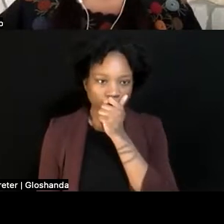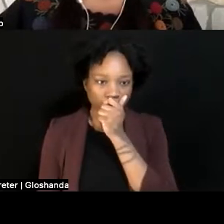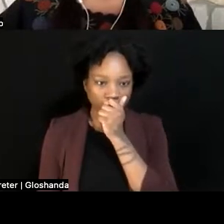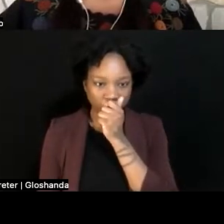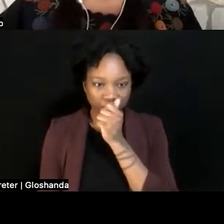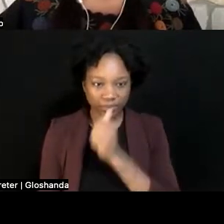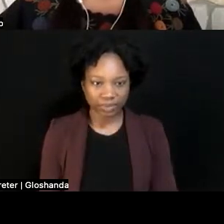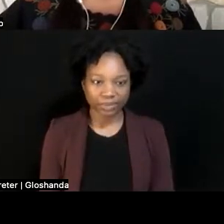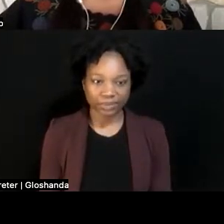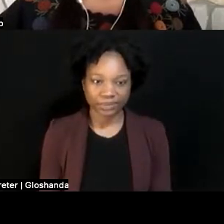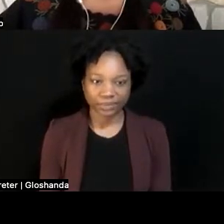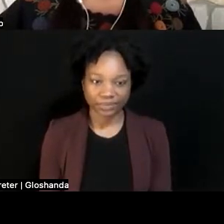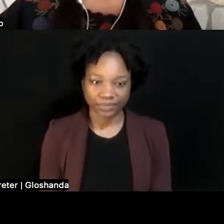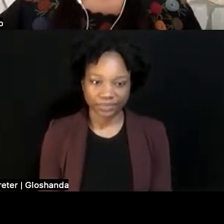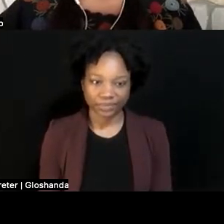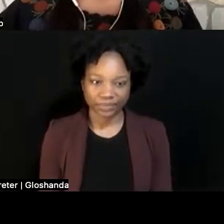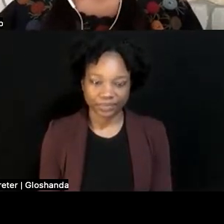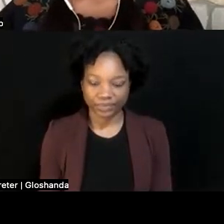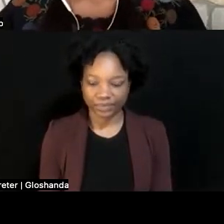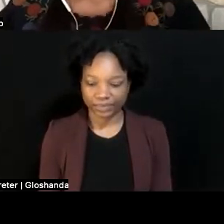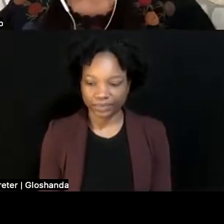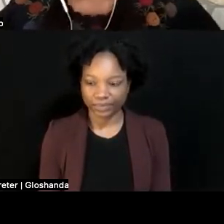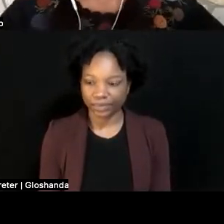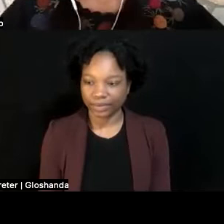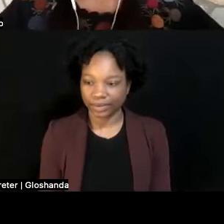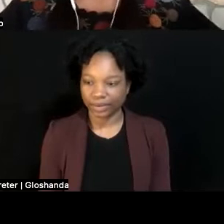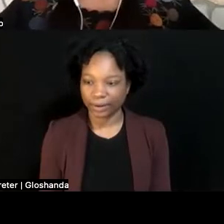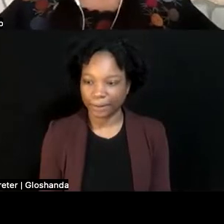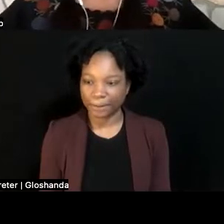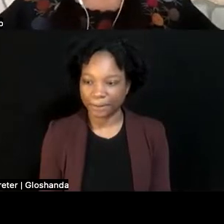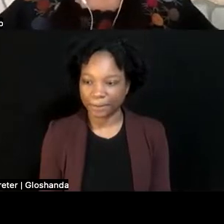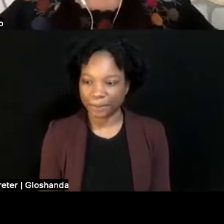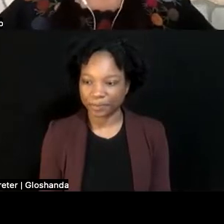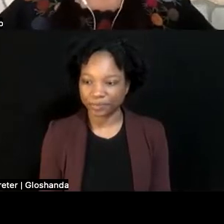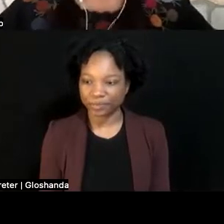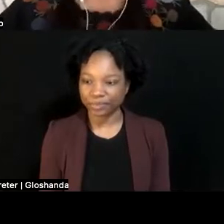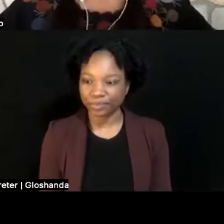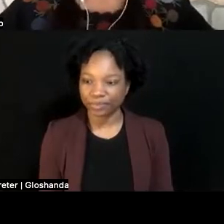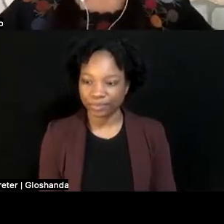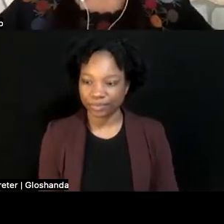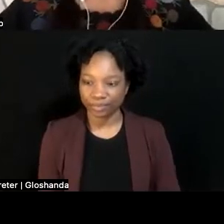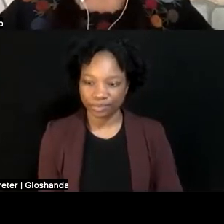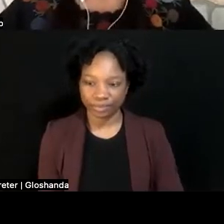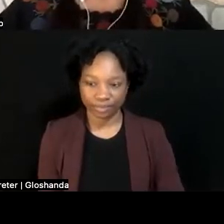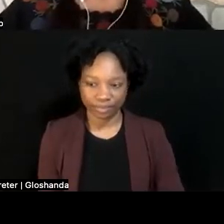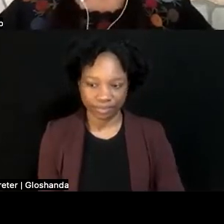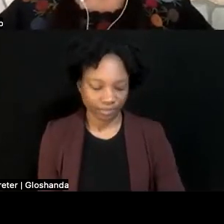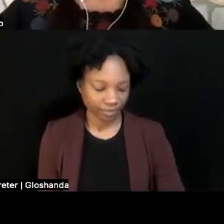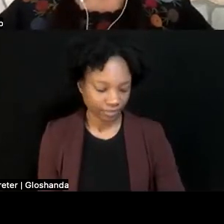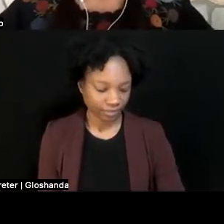Me complace mucho formar parte de este panel. Estudio la